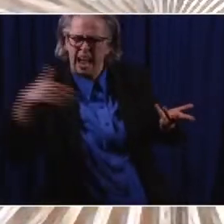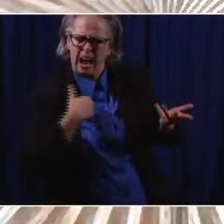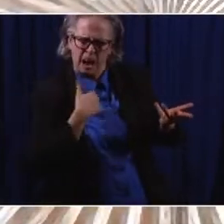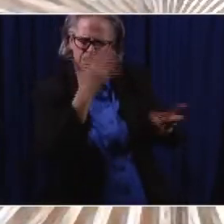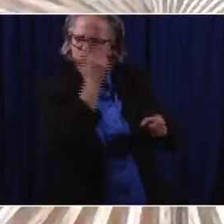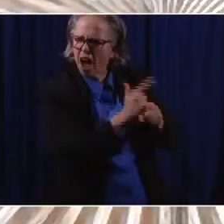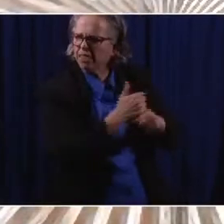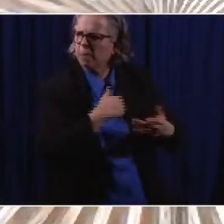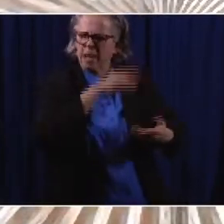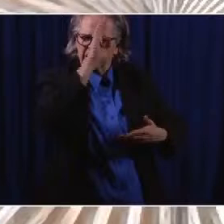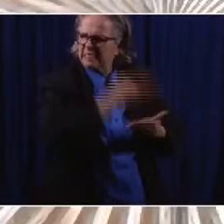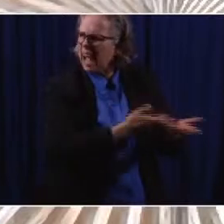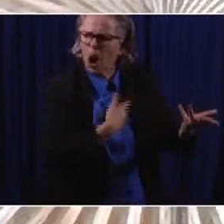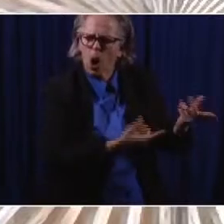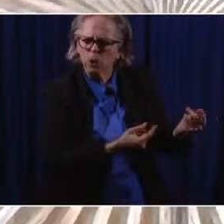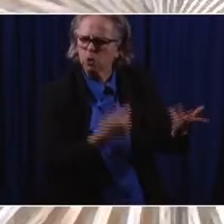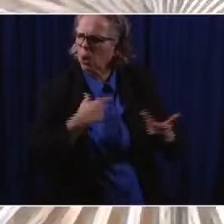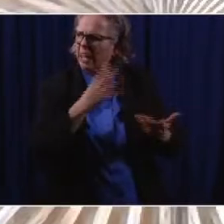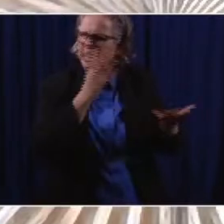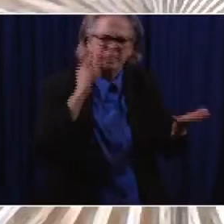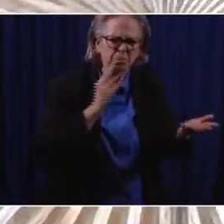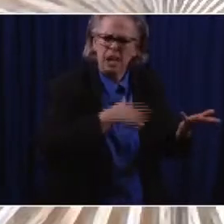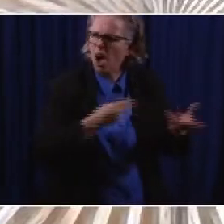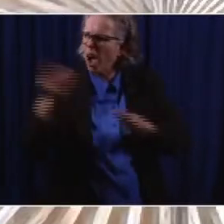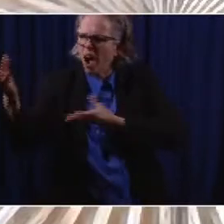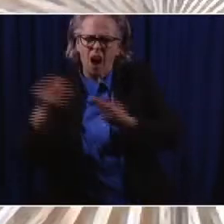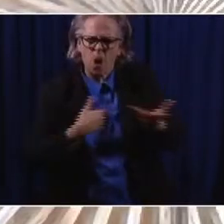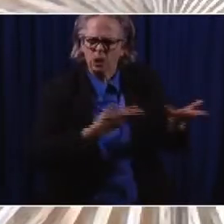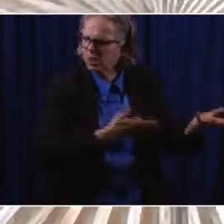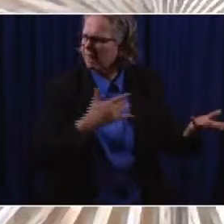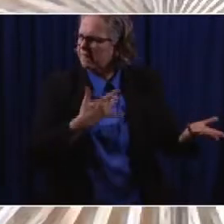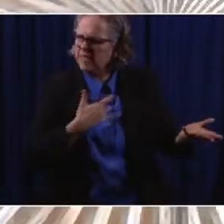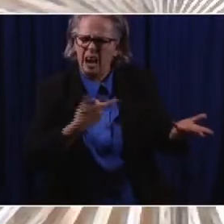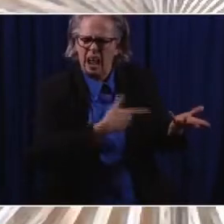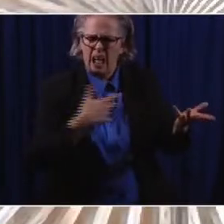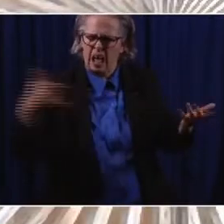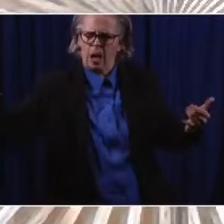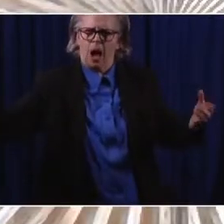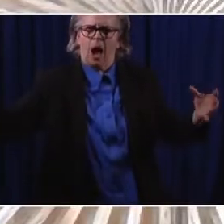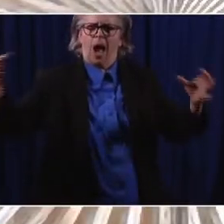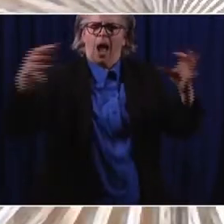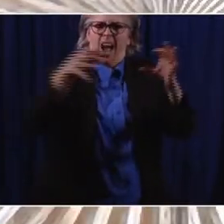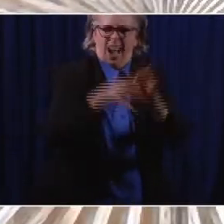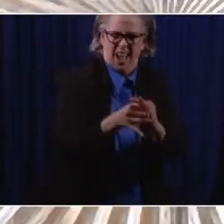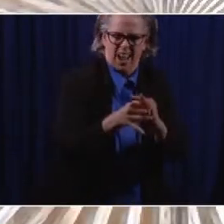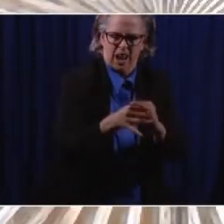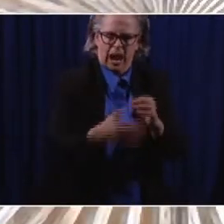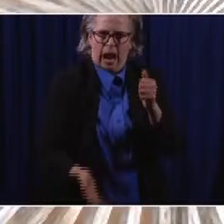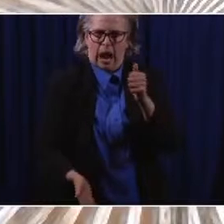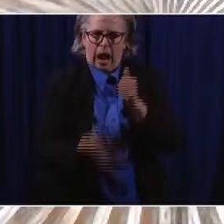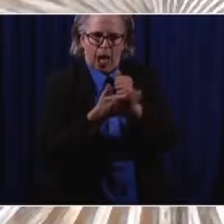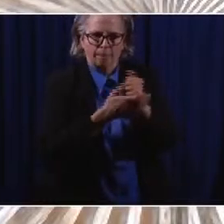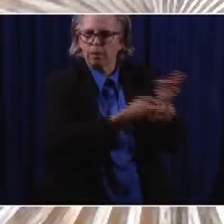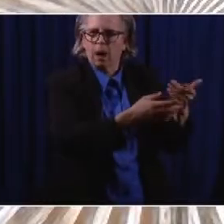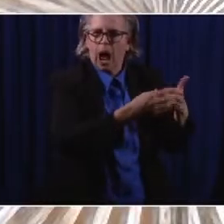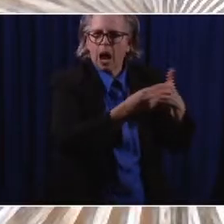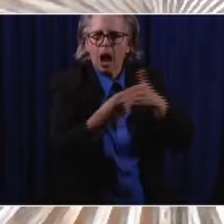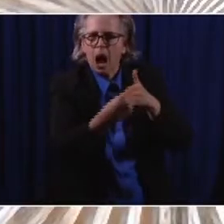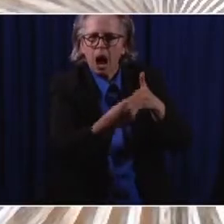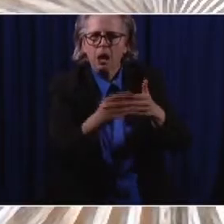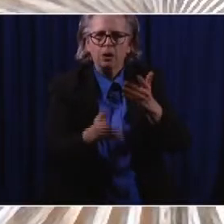what you're experiencing, what you're feeling, and they can really help you navigate through that. And that number